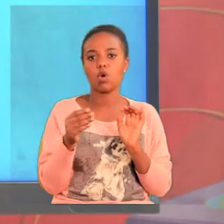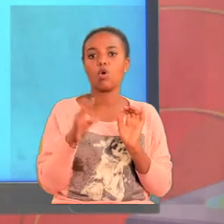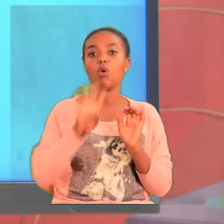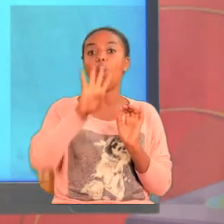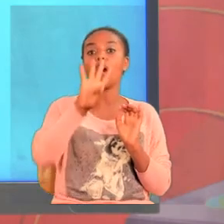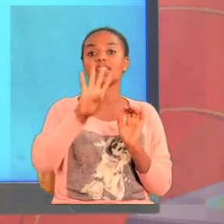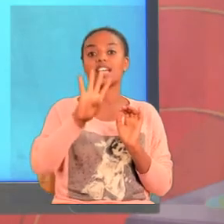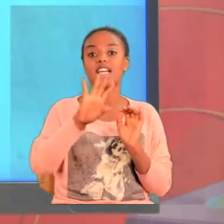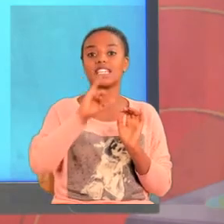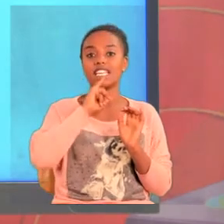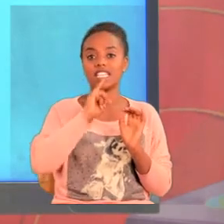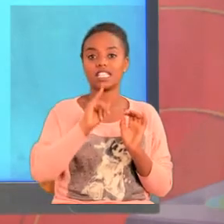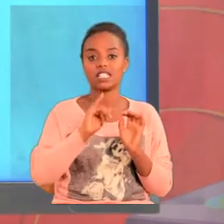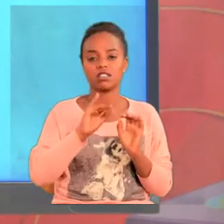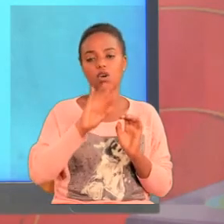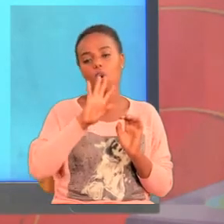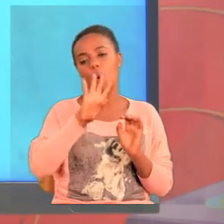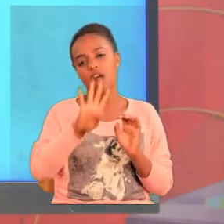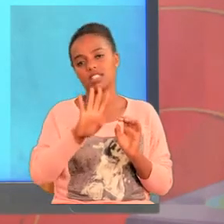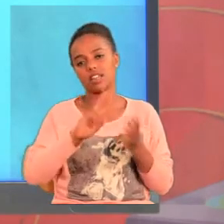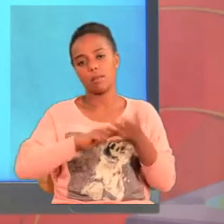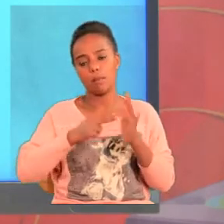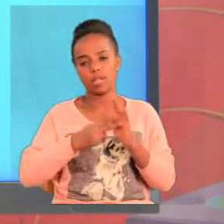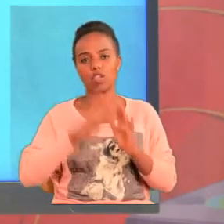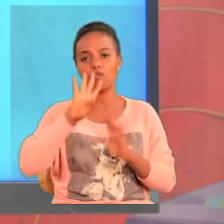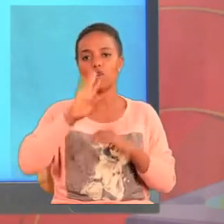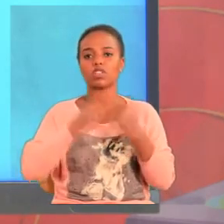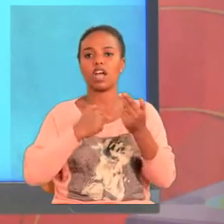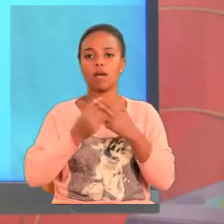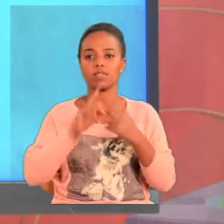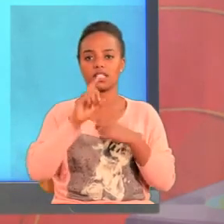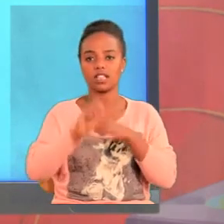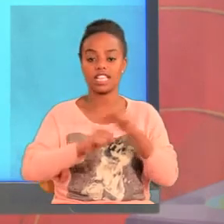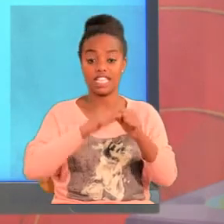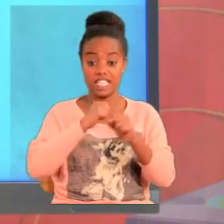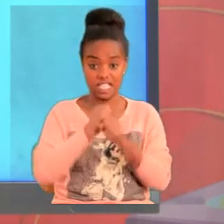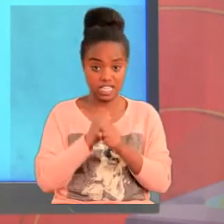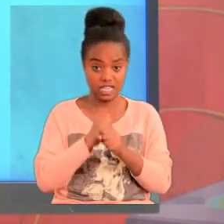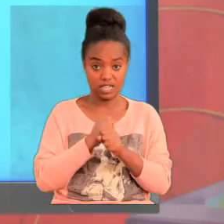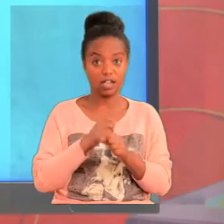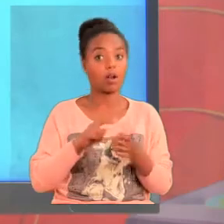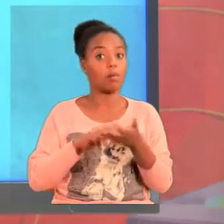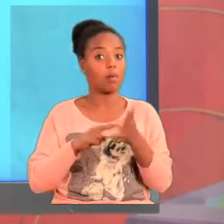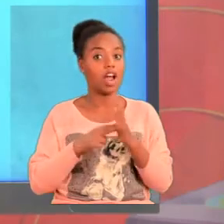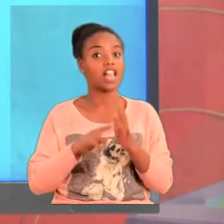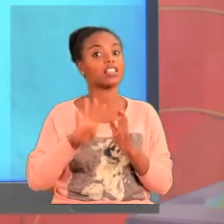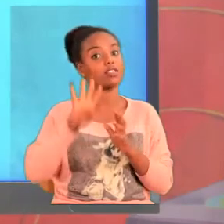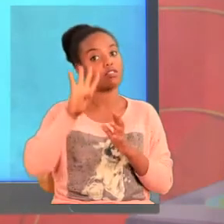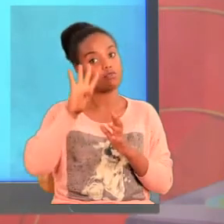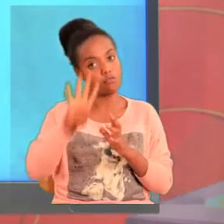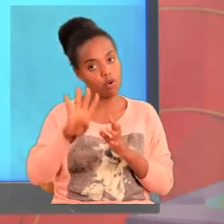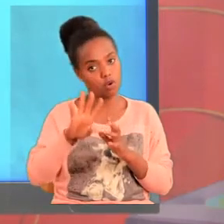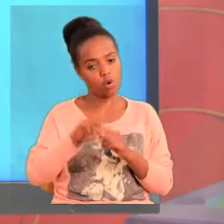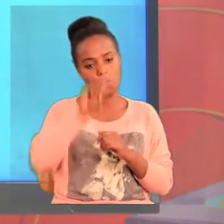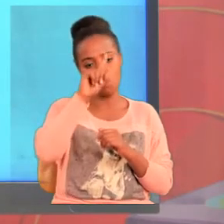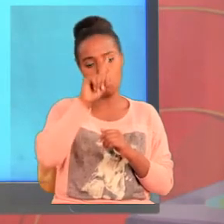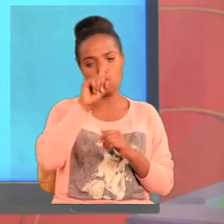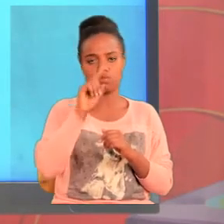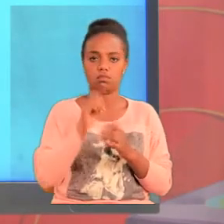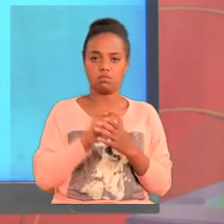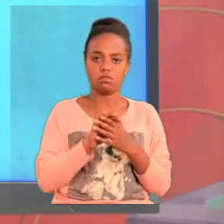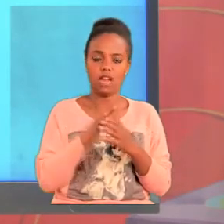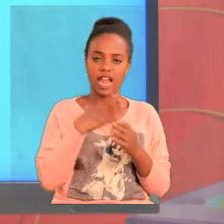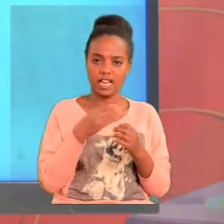quarterly means 4 times in a year, so the number of conversion periods will be M is equals to 4.